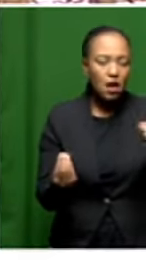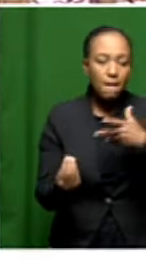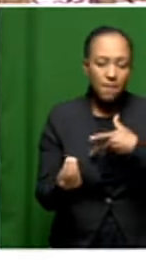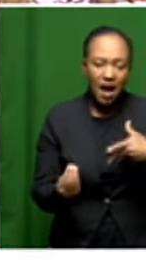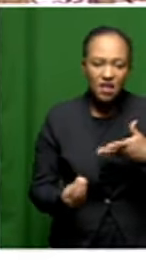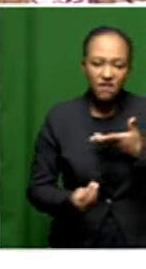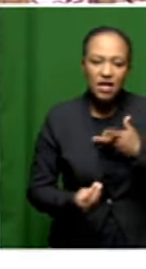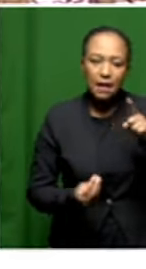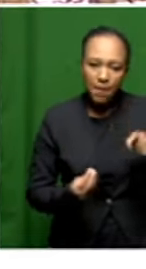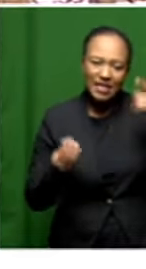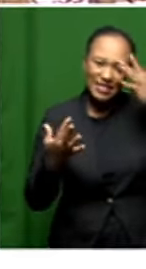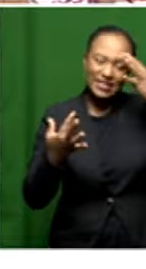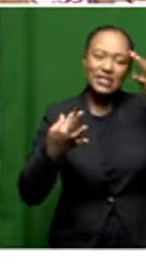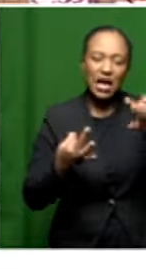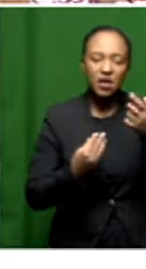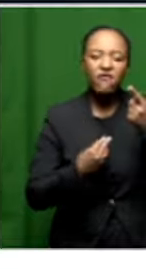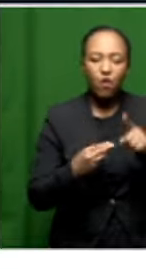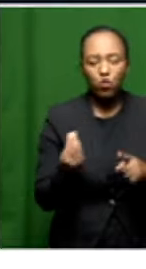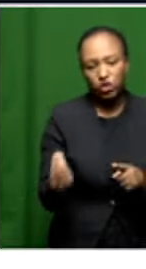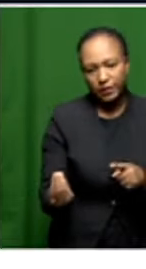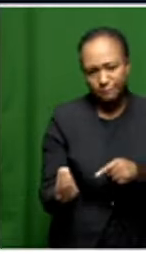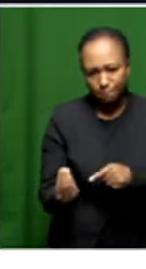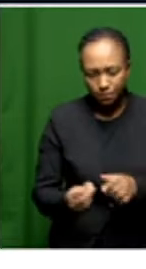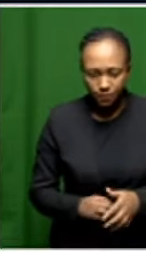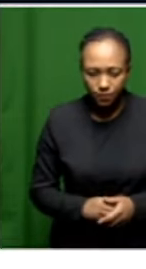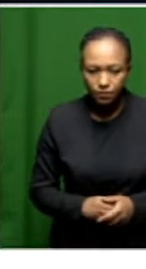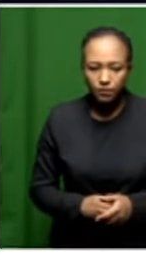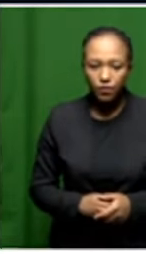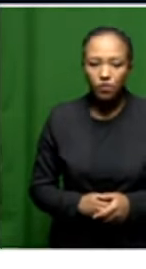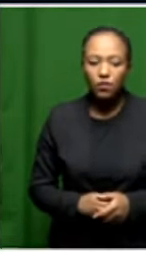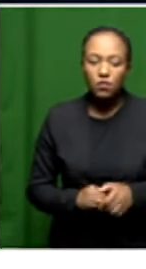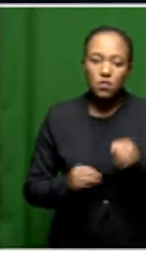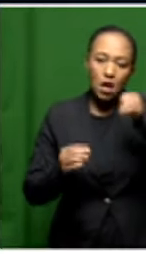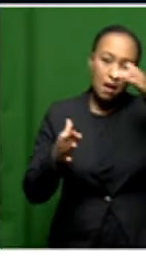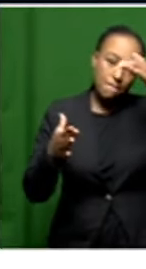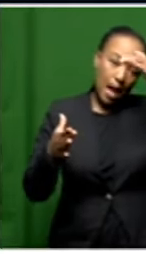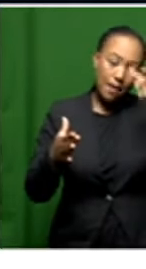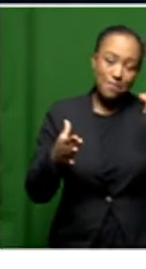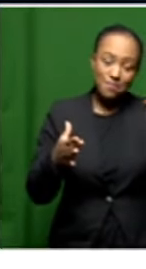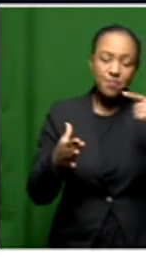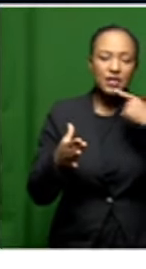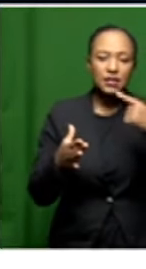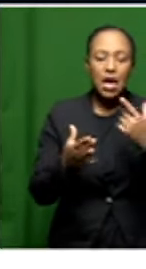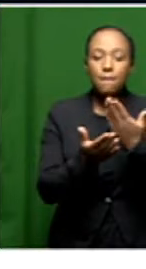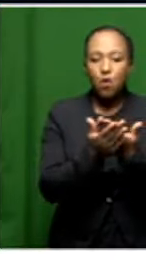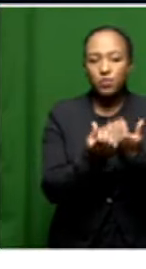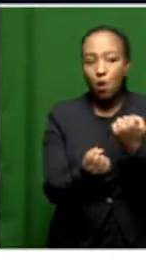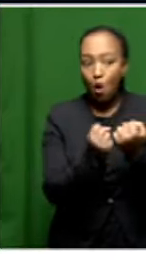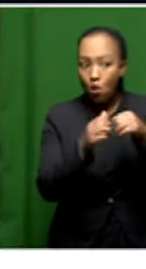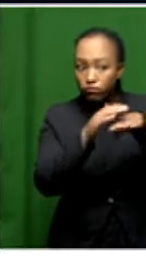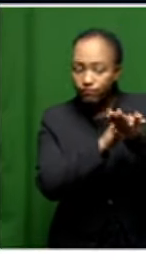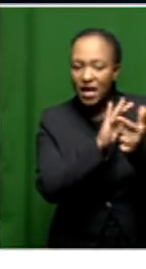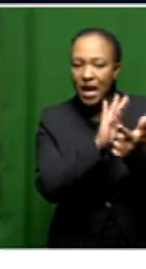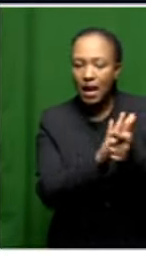parents have to make the decision on behalf of their children. Experts say it may trigger legal battles, with the courts having to decide how